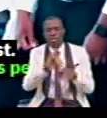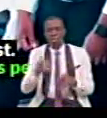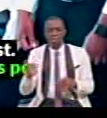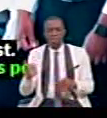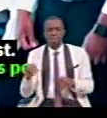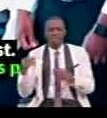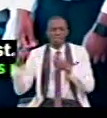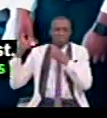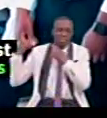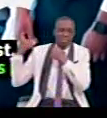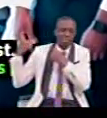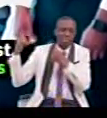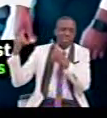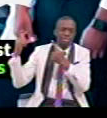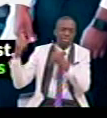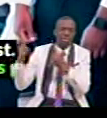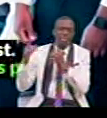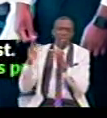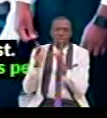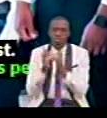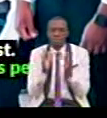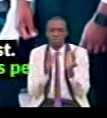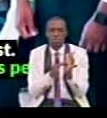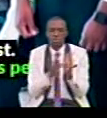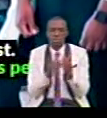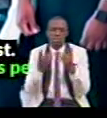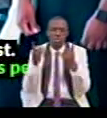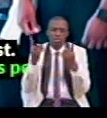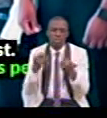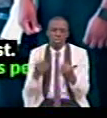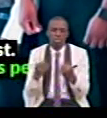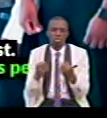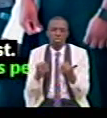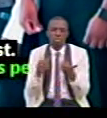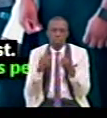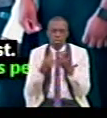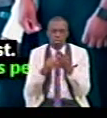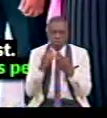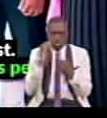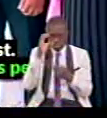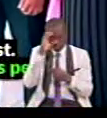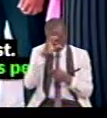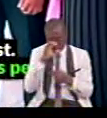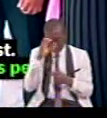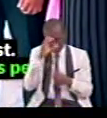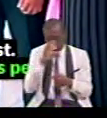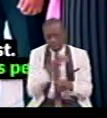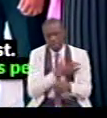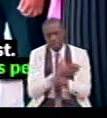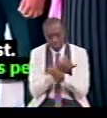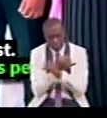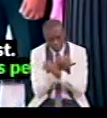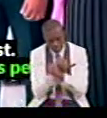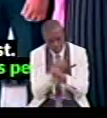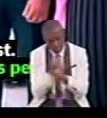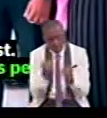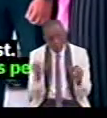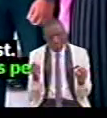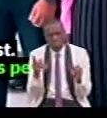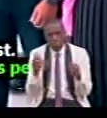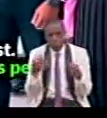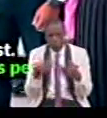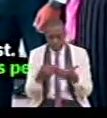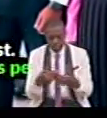since Jesus came to seek and save